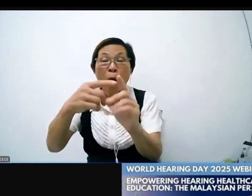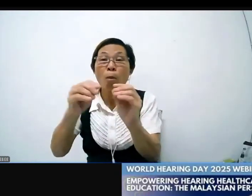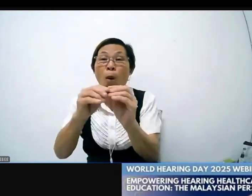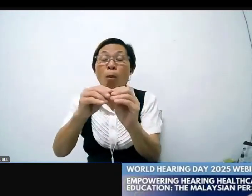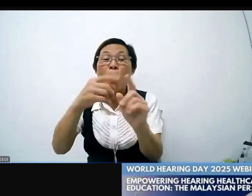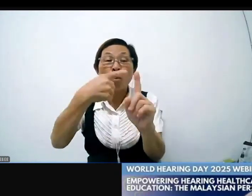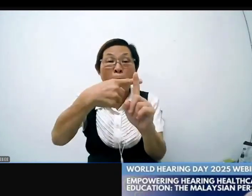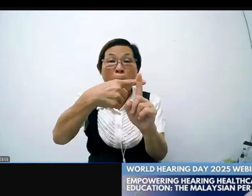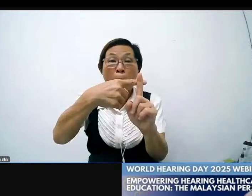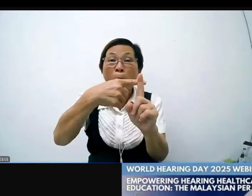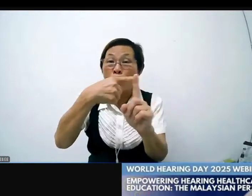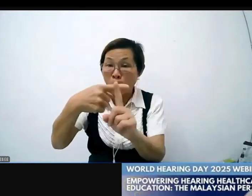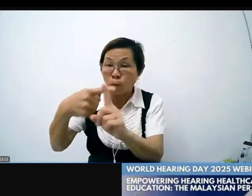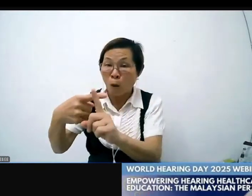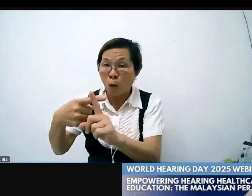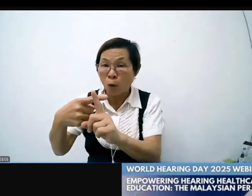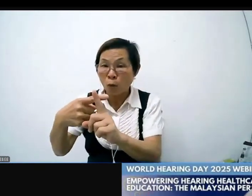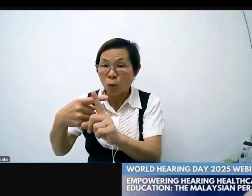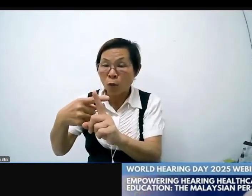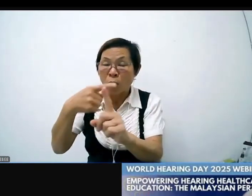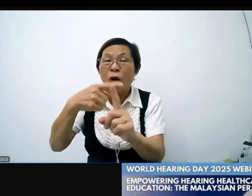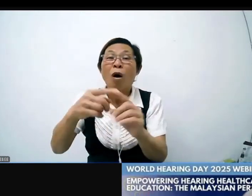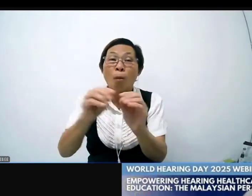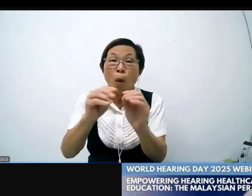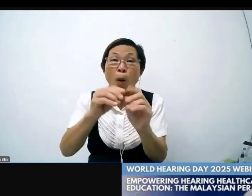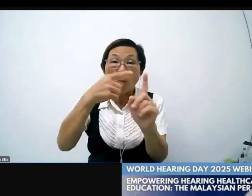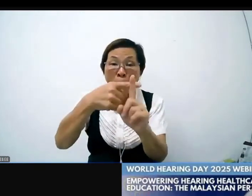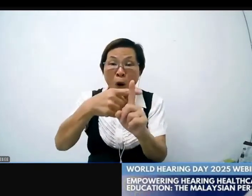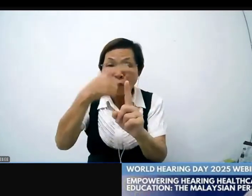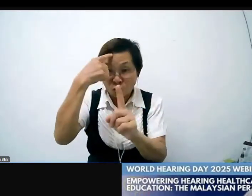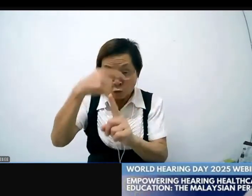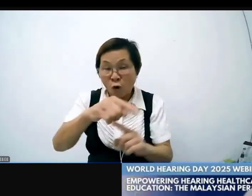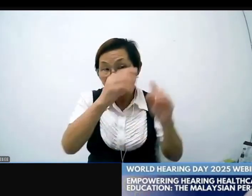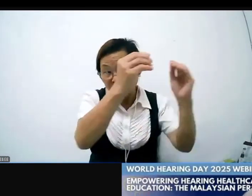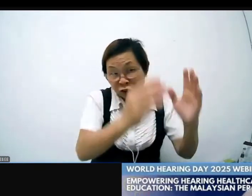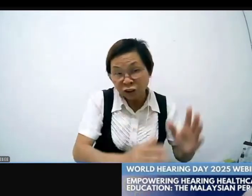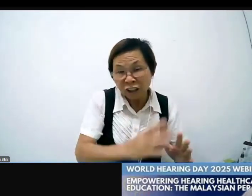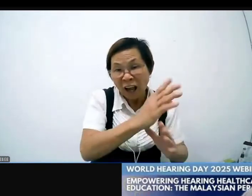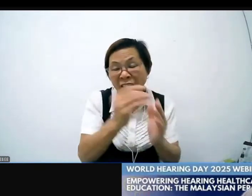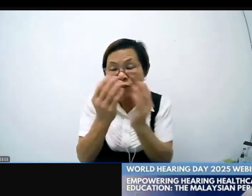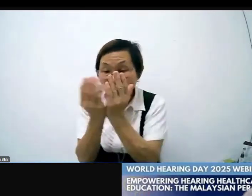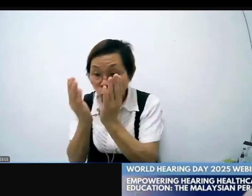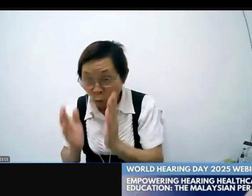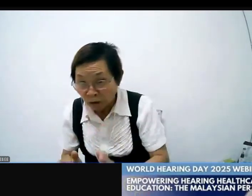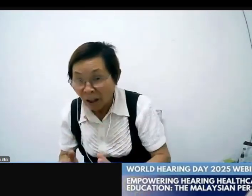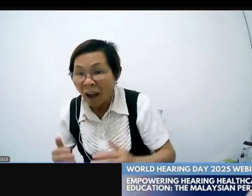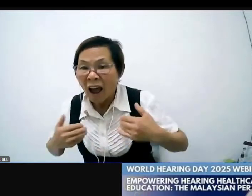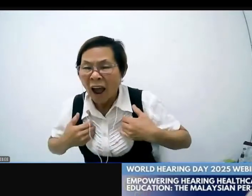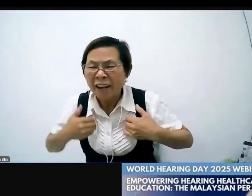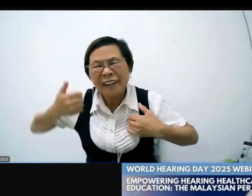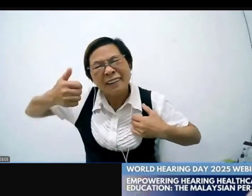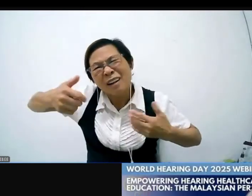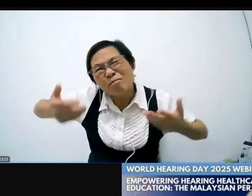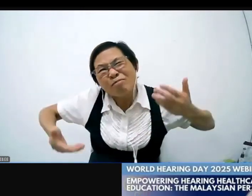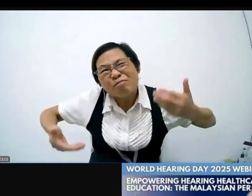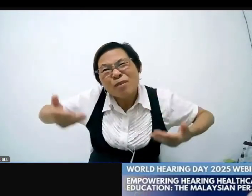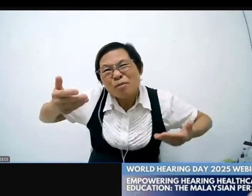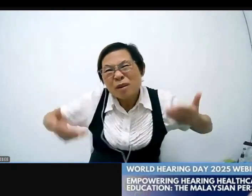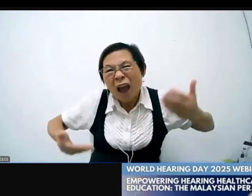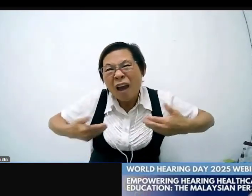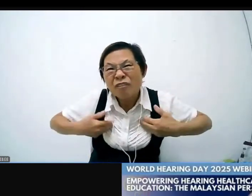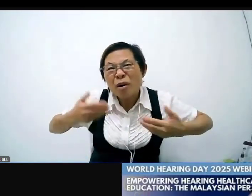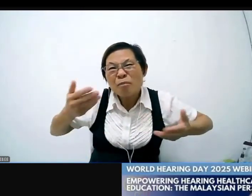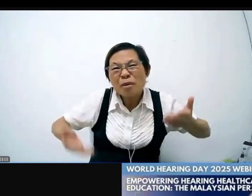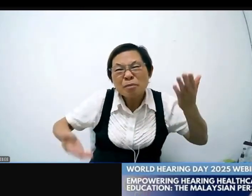effect towards for the kids and also for the teachers. Is there any maybe